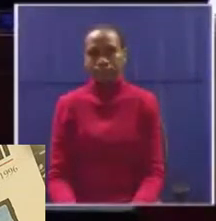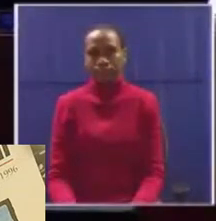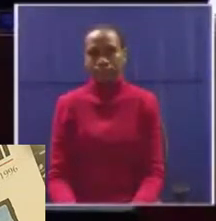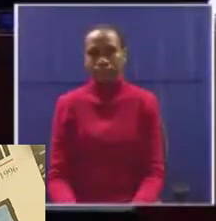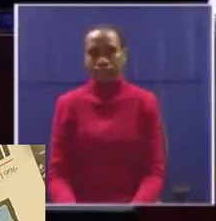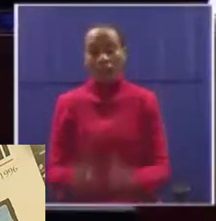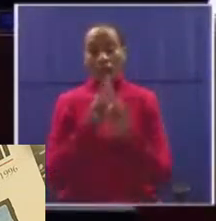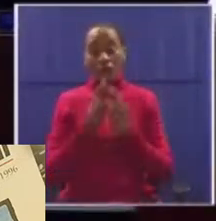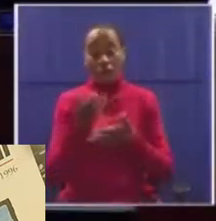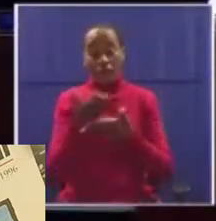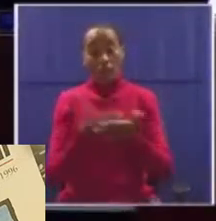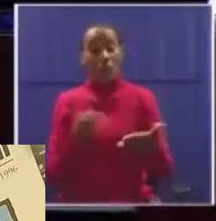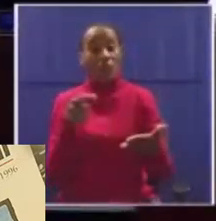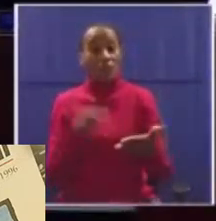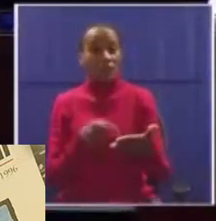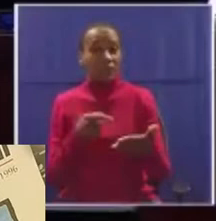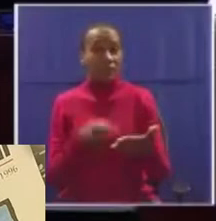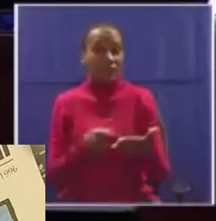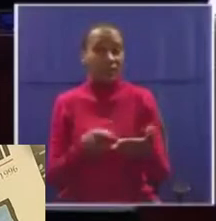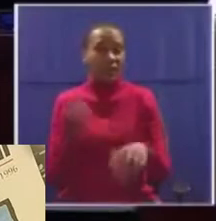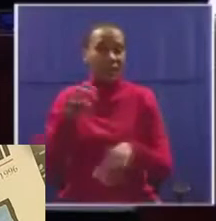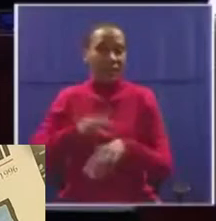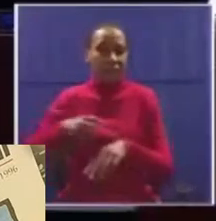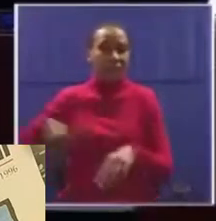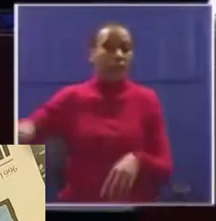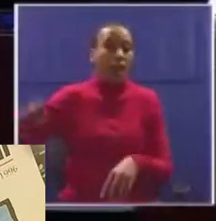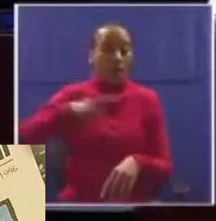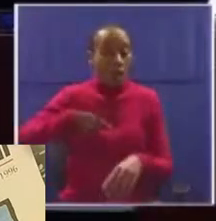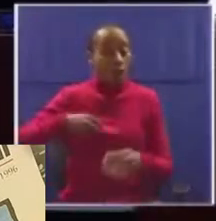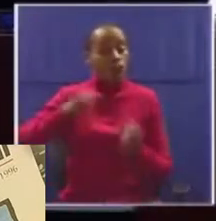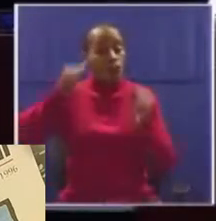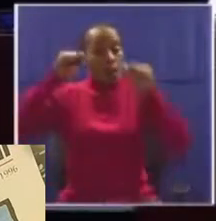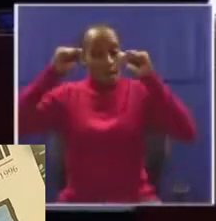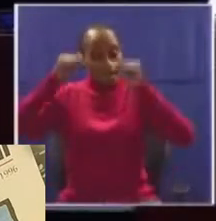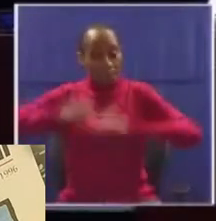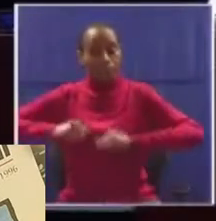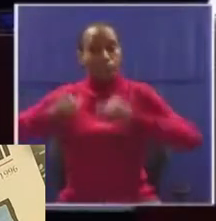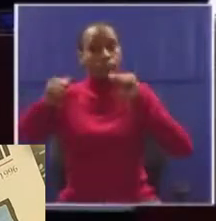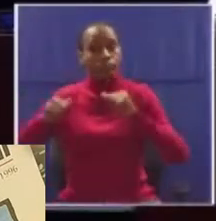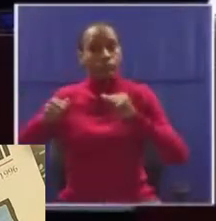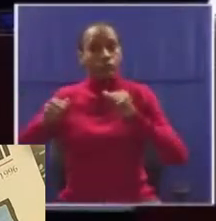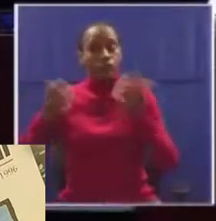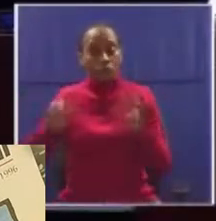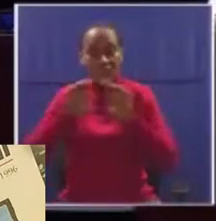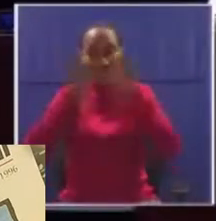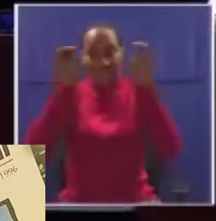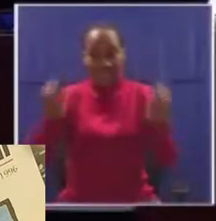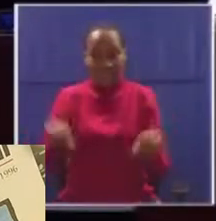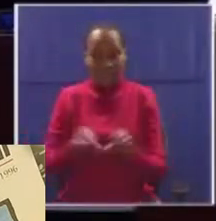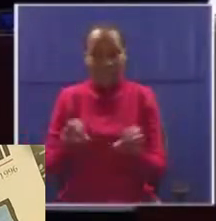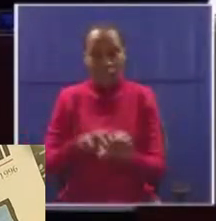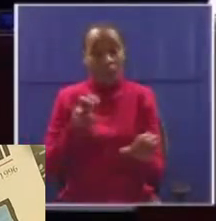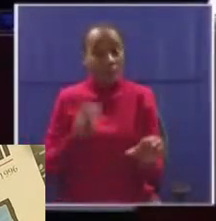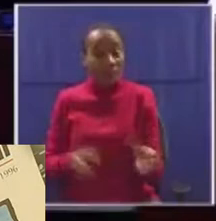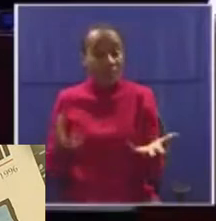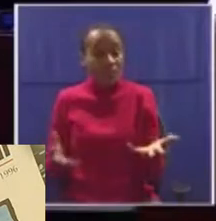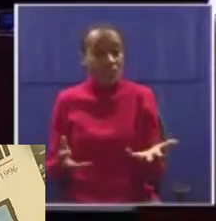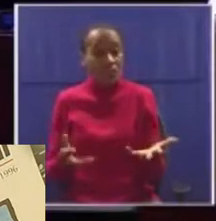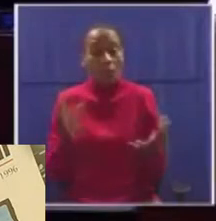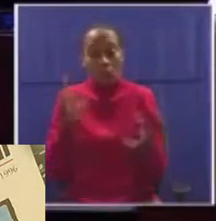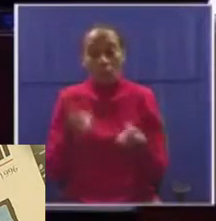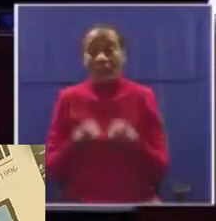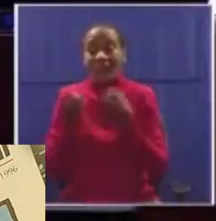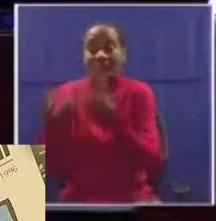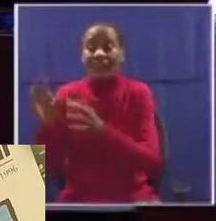the report before us since the approval of the National Assembly for a certificate of exemption which